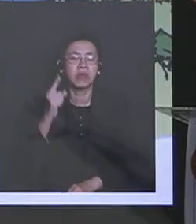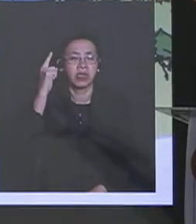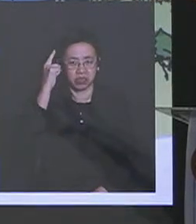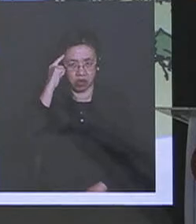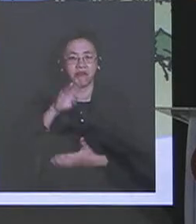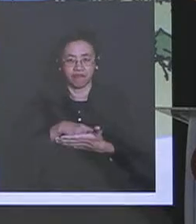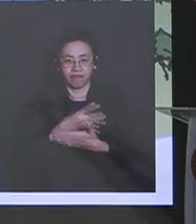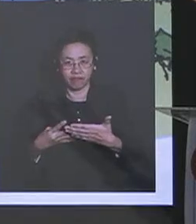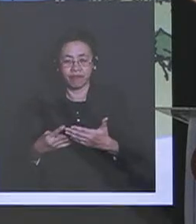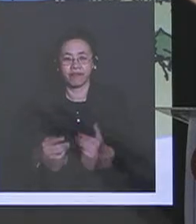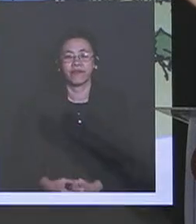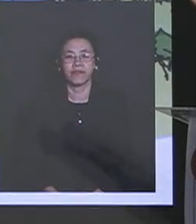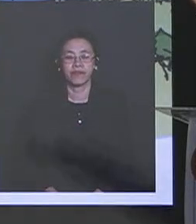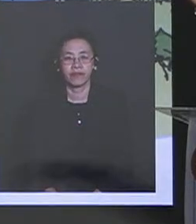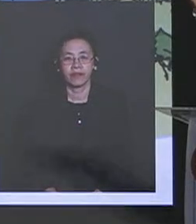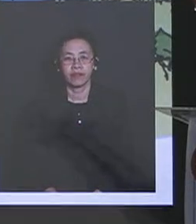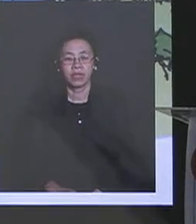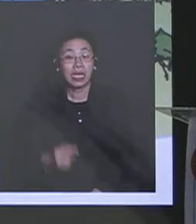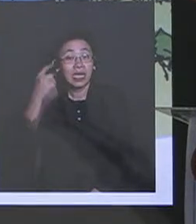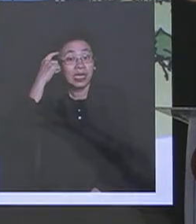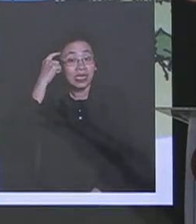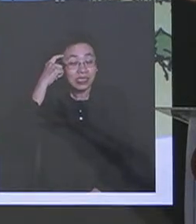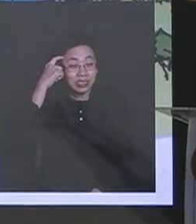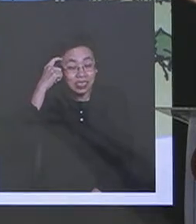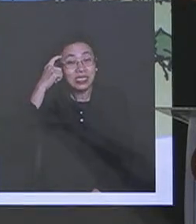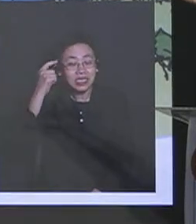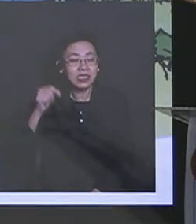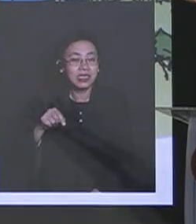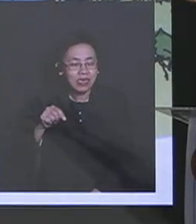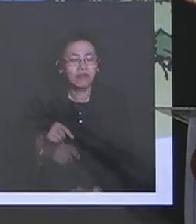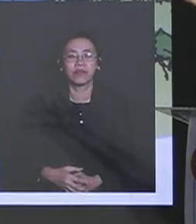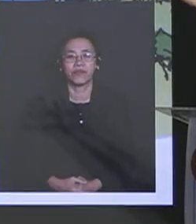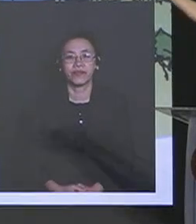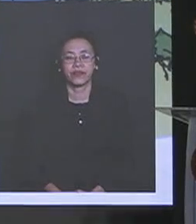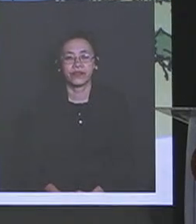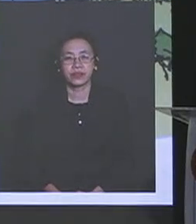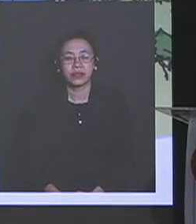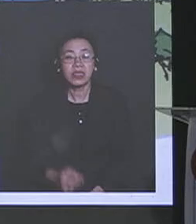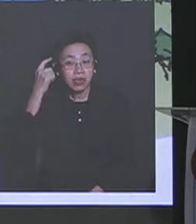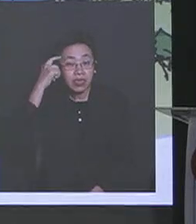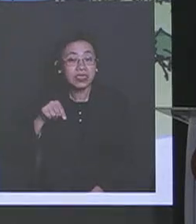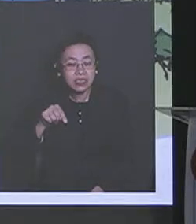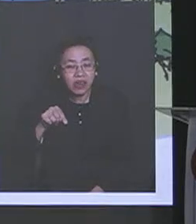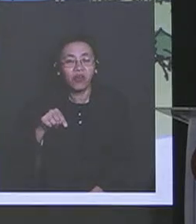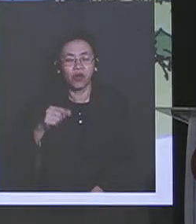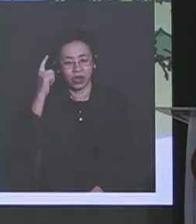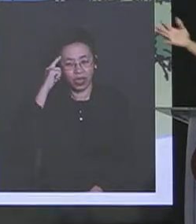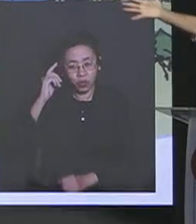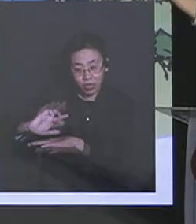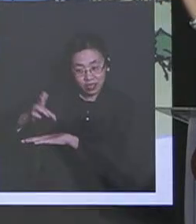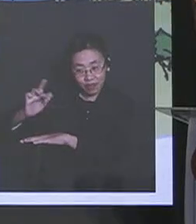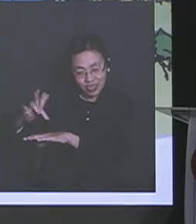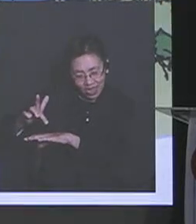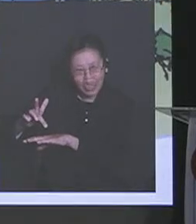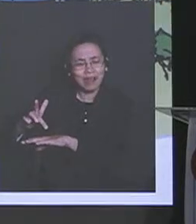best, allowing nature to do its thing and helping us to create a more resilient city. And even thinking about